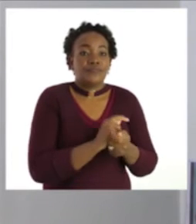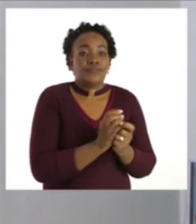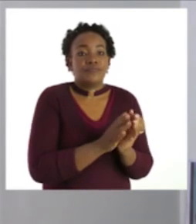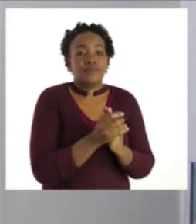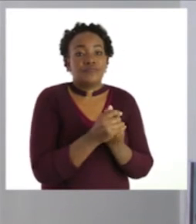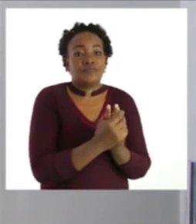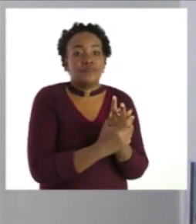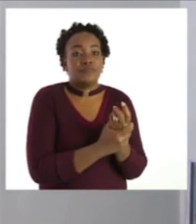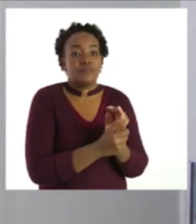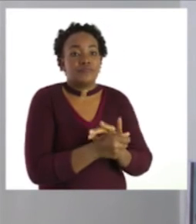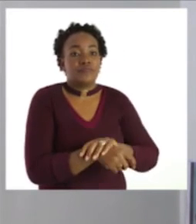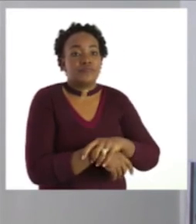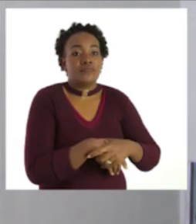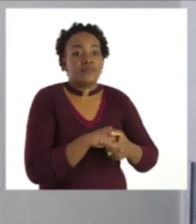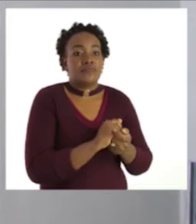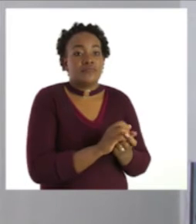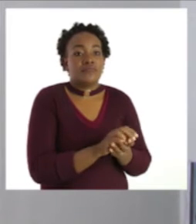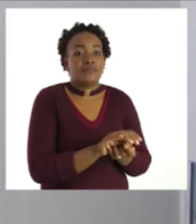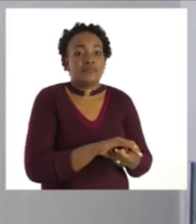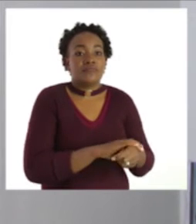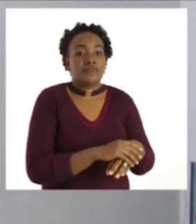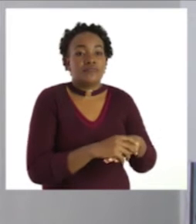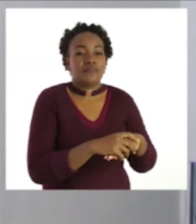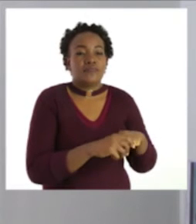Let's rub side out.